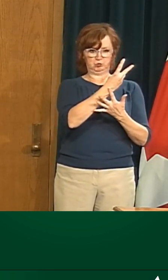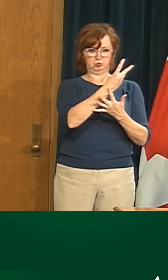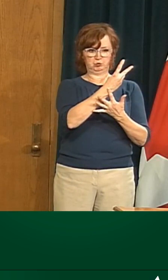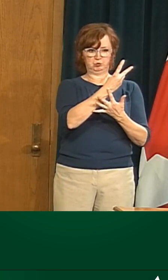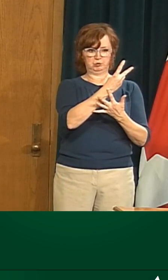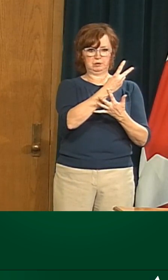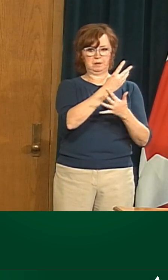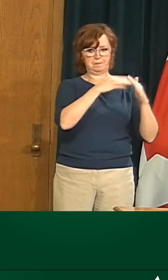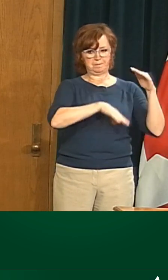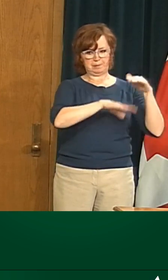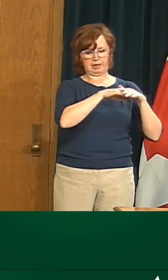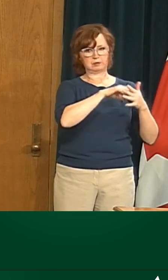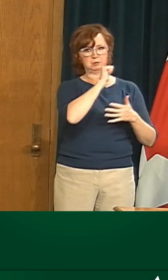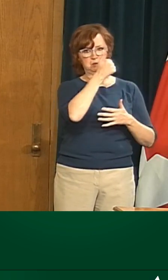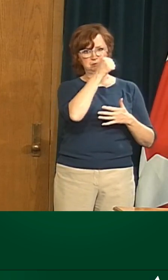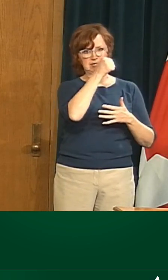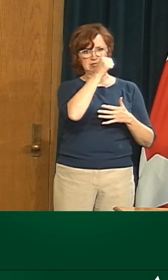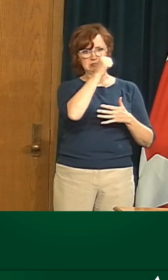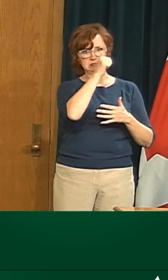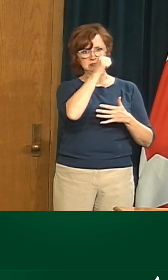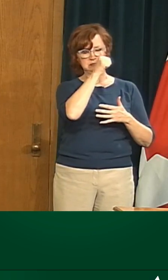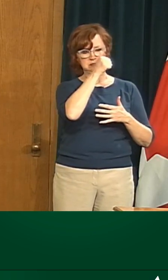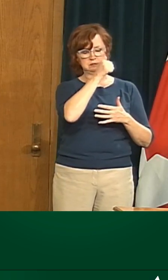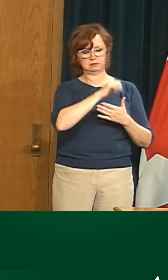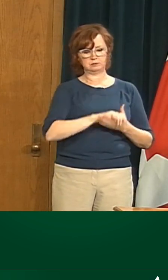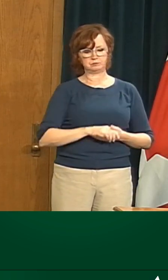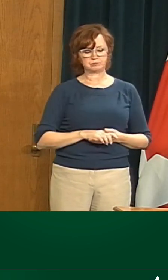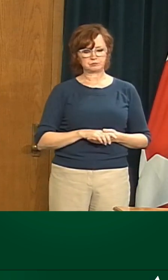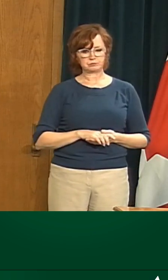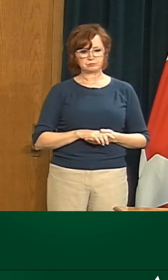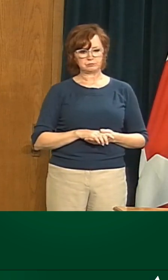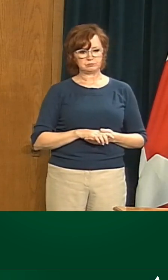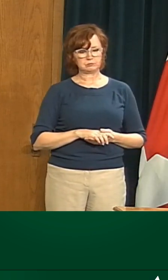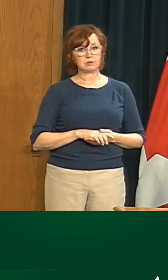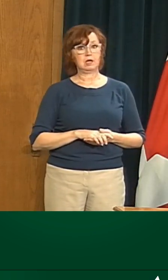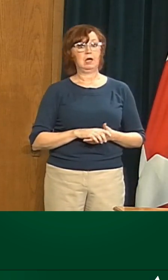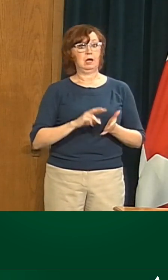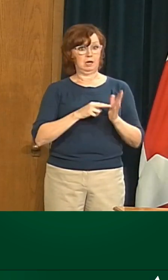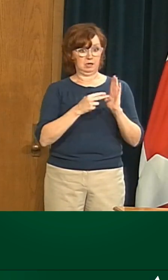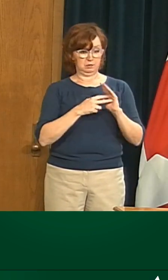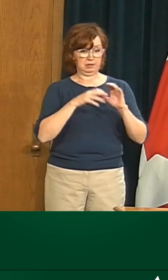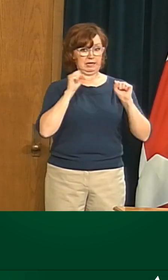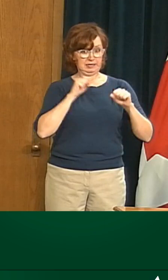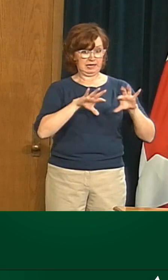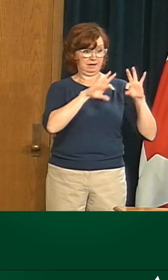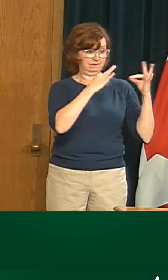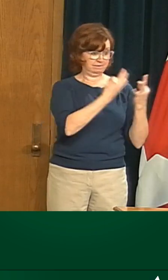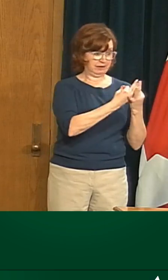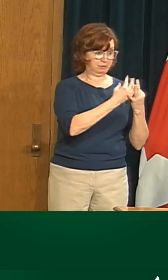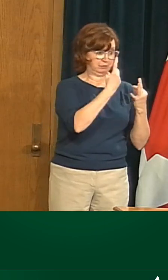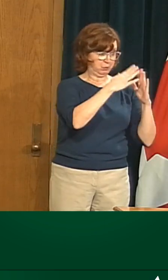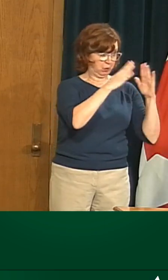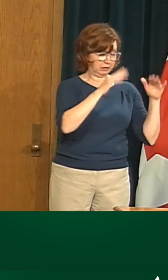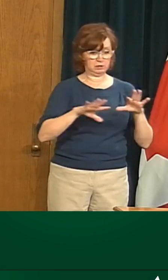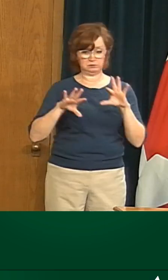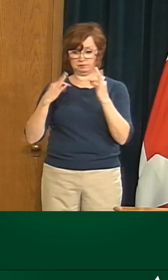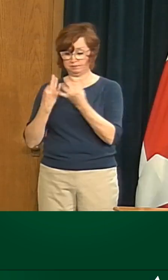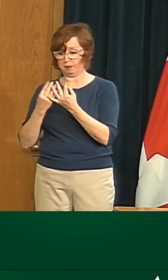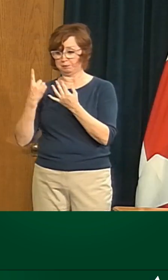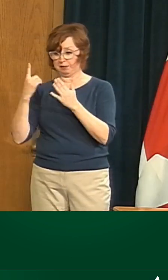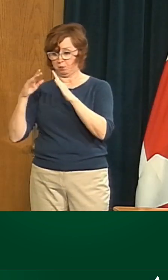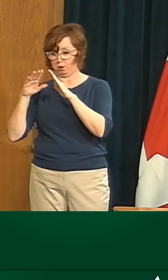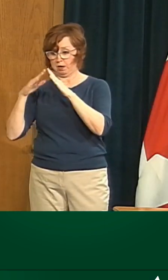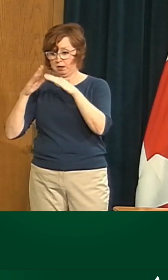at maximum of 10 people. Does that include people from different households, like a family getting together for a